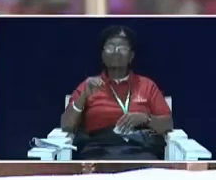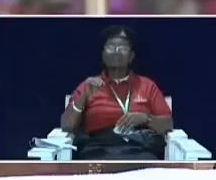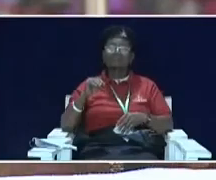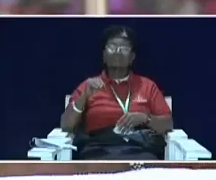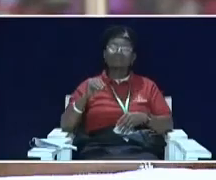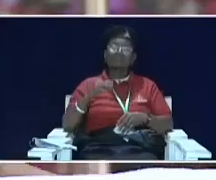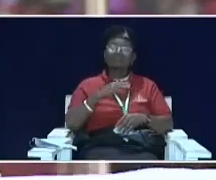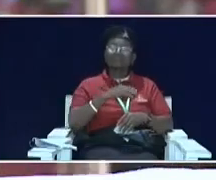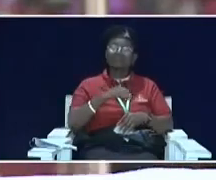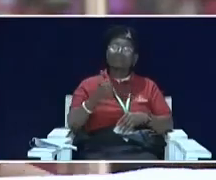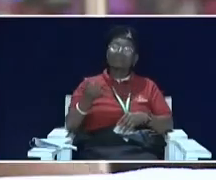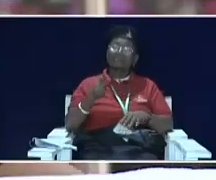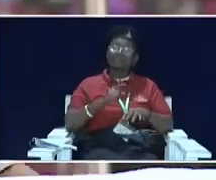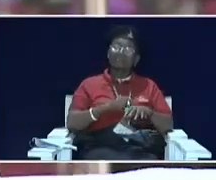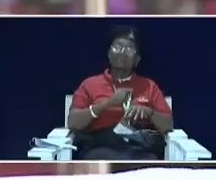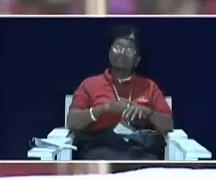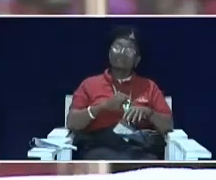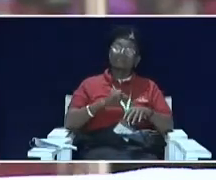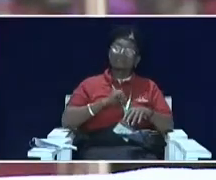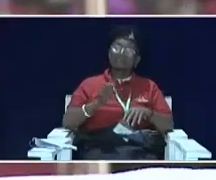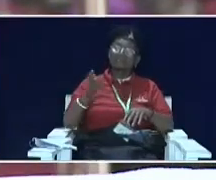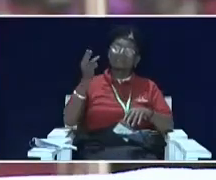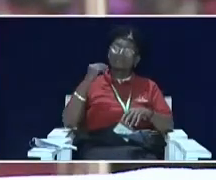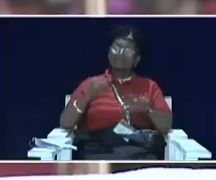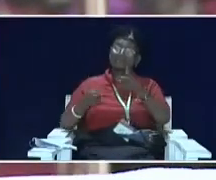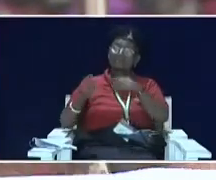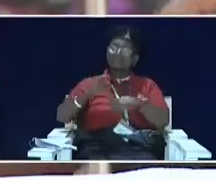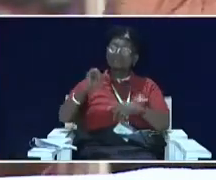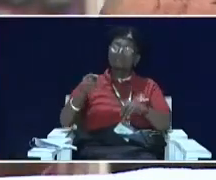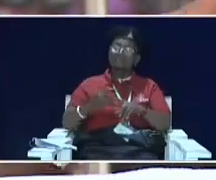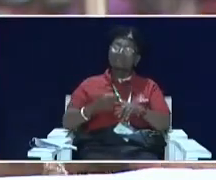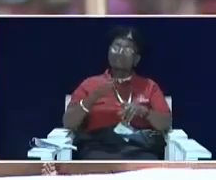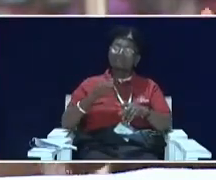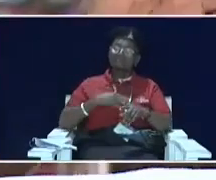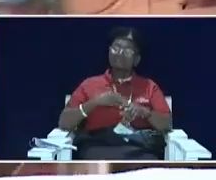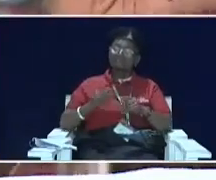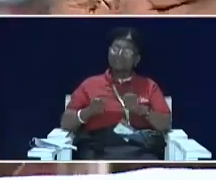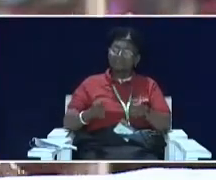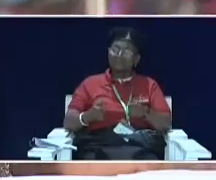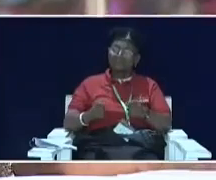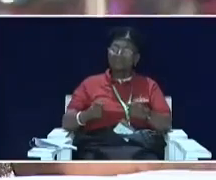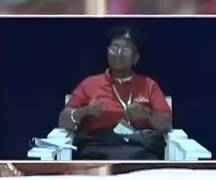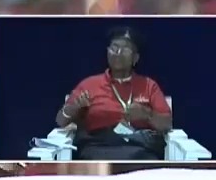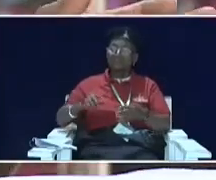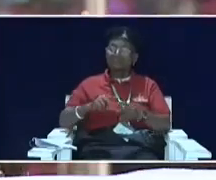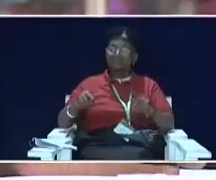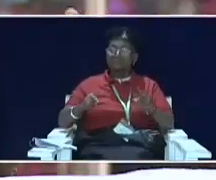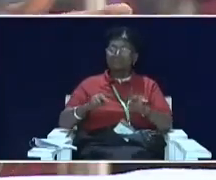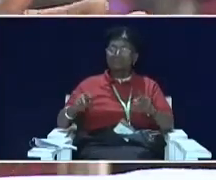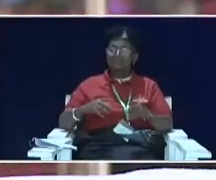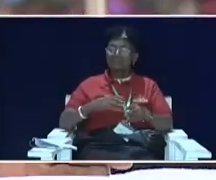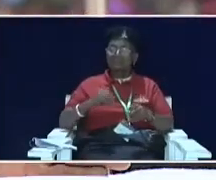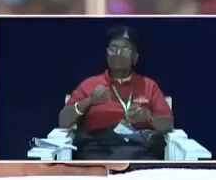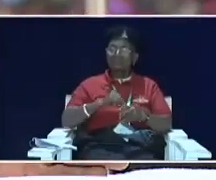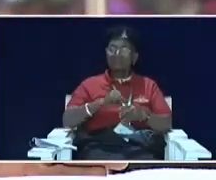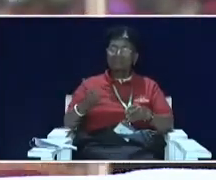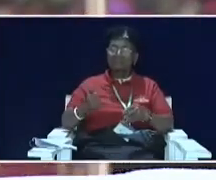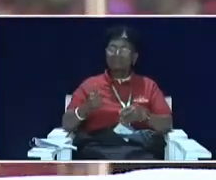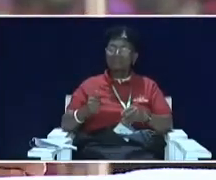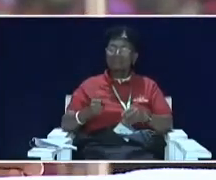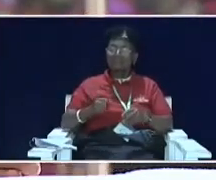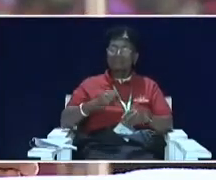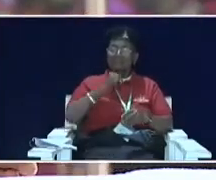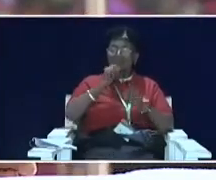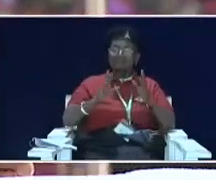Another time I was coming from my little village, and another very elderly man saw me